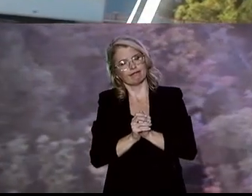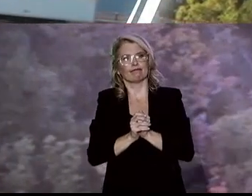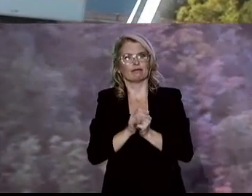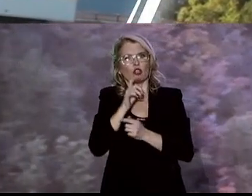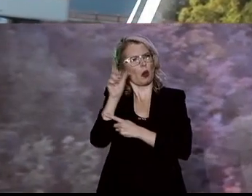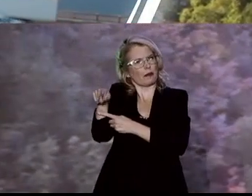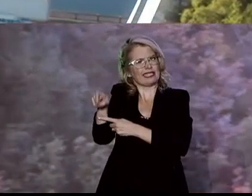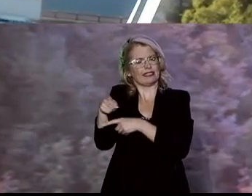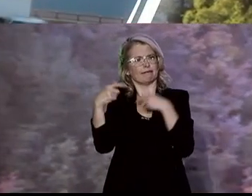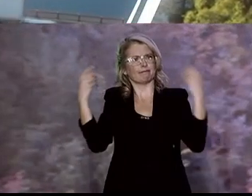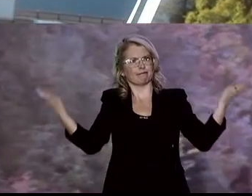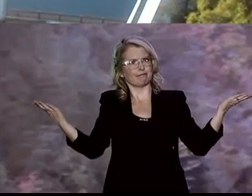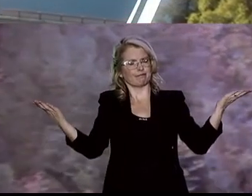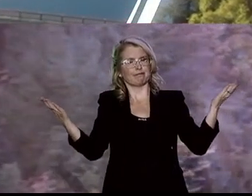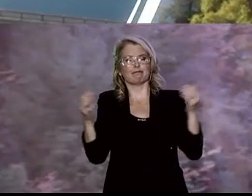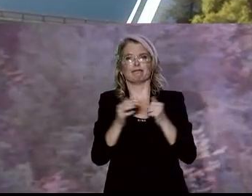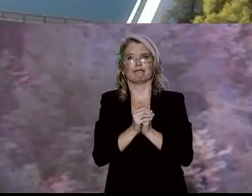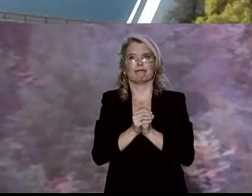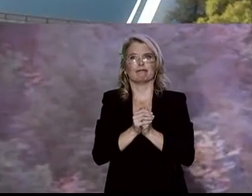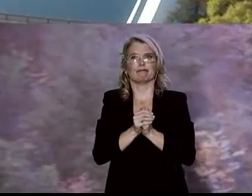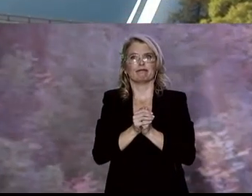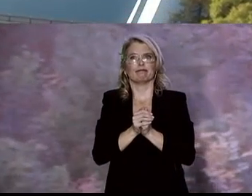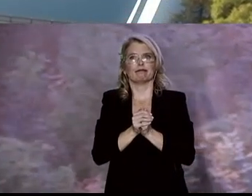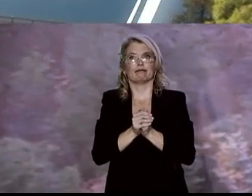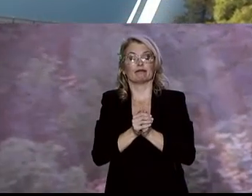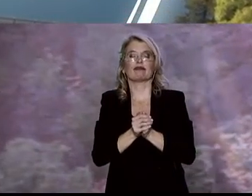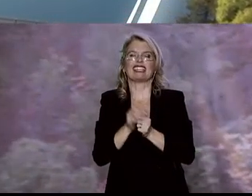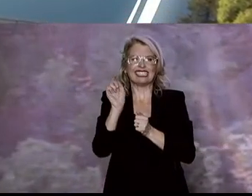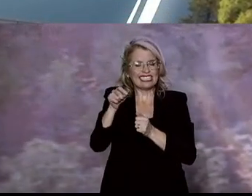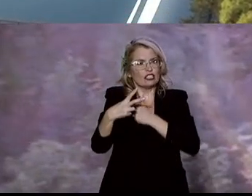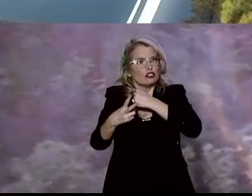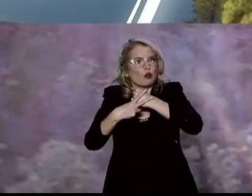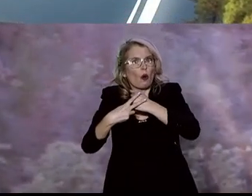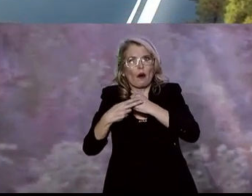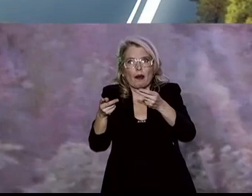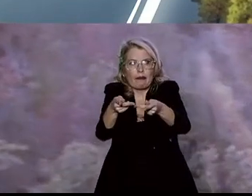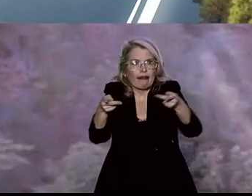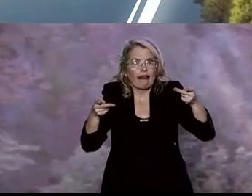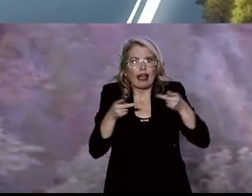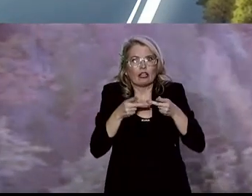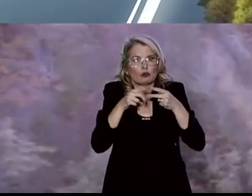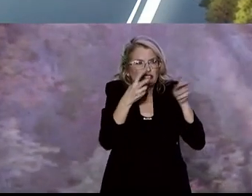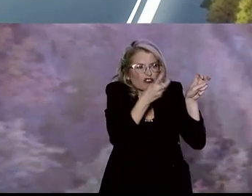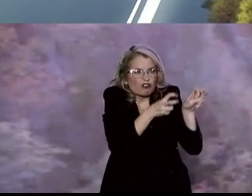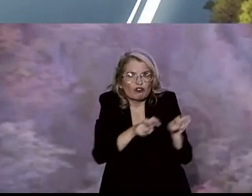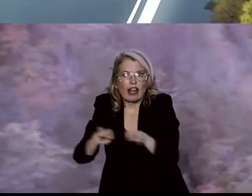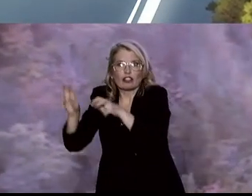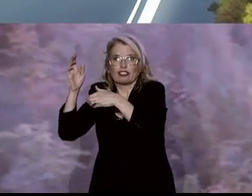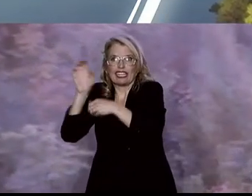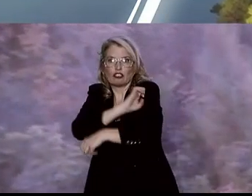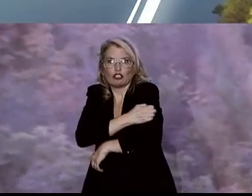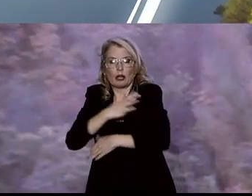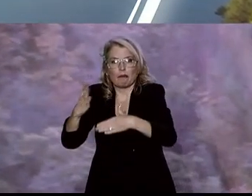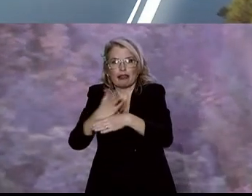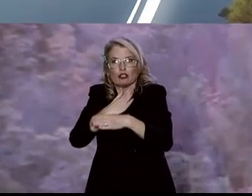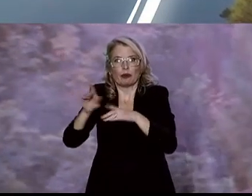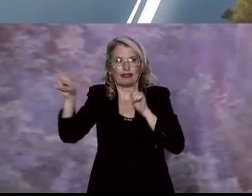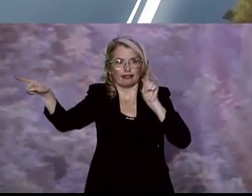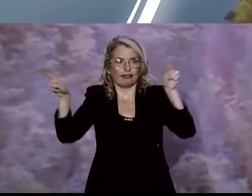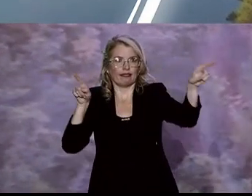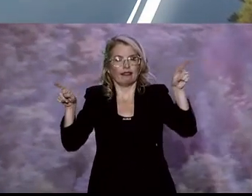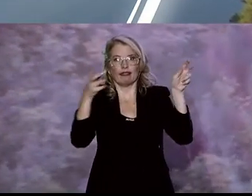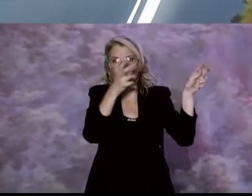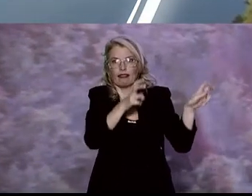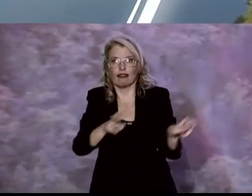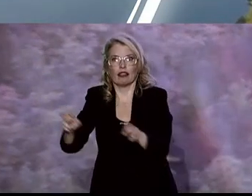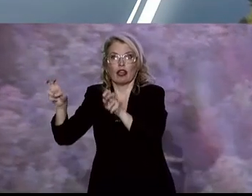not always where it's needed. We need a storage medium to transfer that energy between regions.